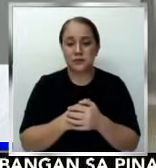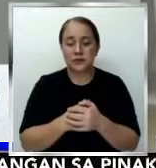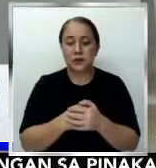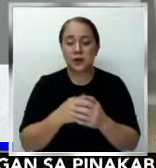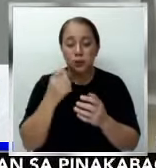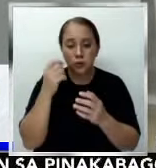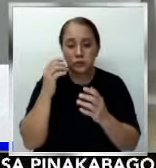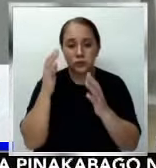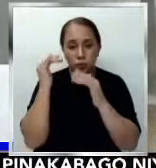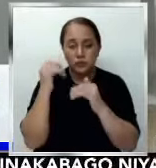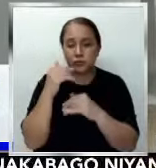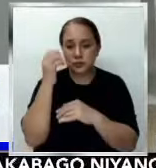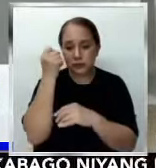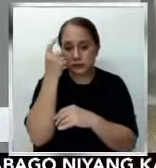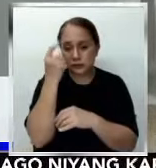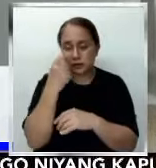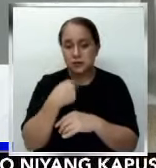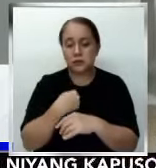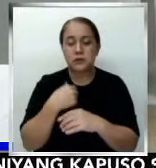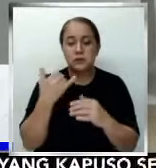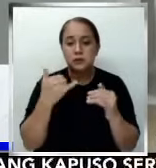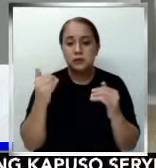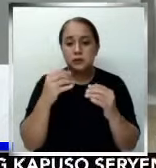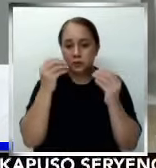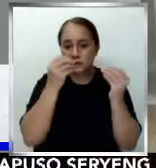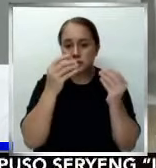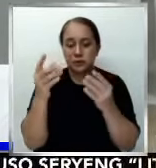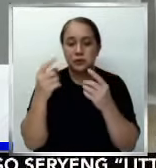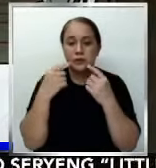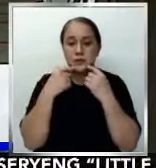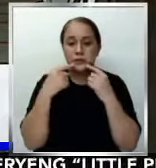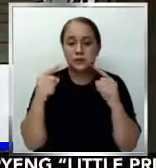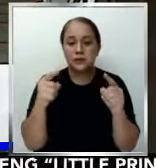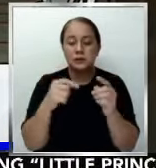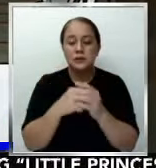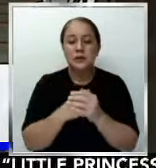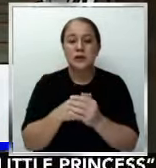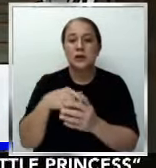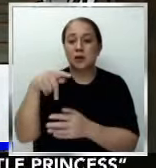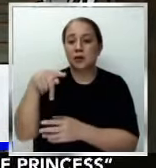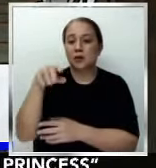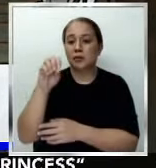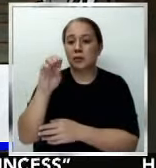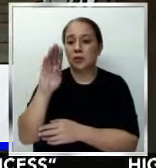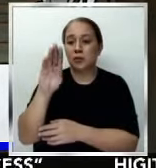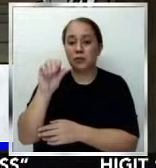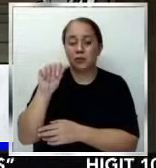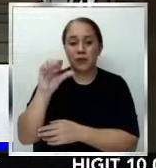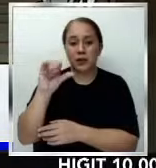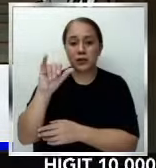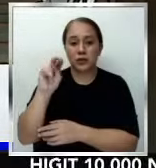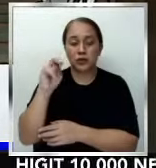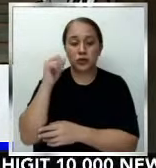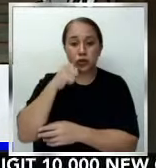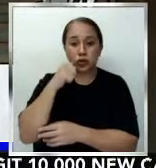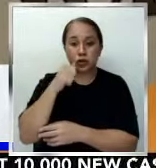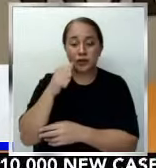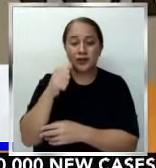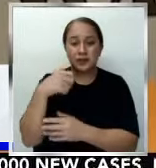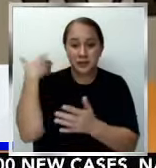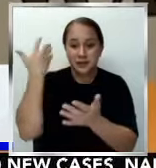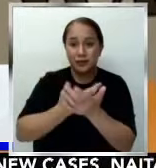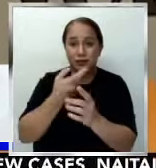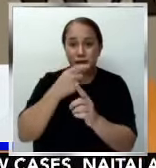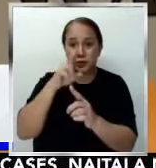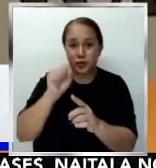ako. Nakarating na rin sa Pangulo ang ulat tungkol sa binansagang si Poblacion Girl na lumabas sa quarantine na dumating mula sa Amerika,